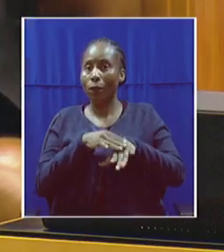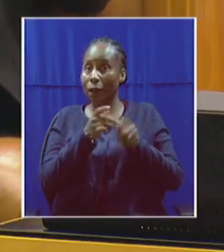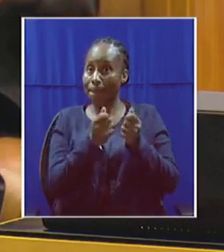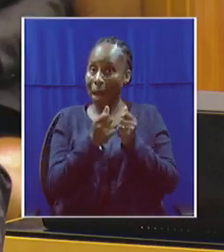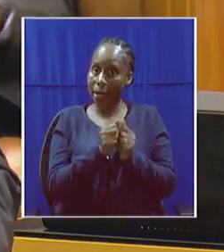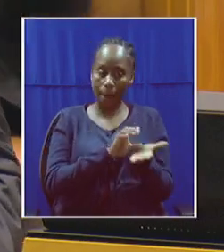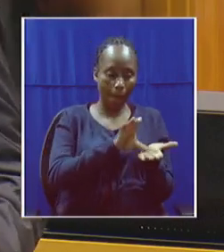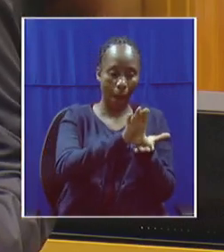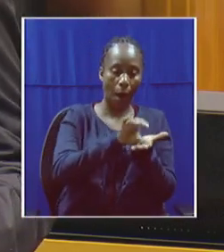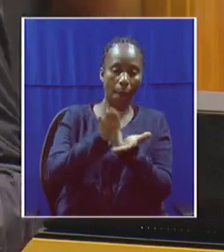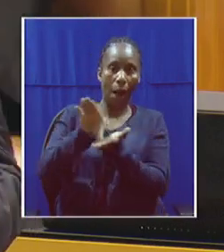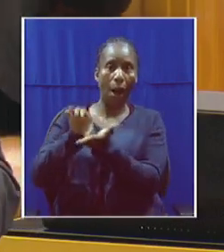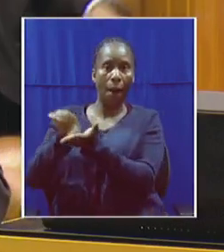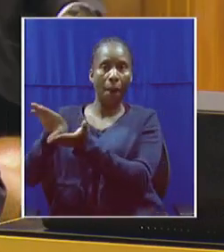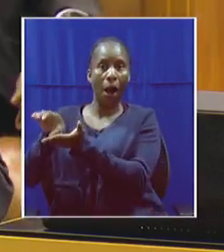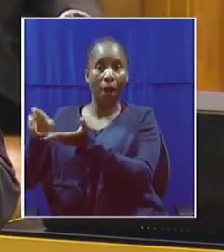dep